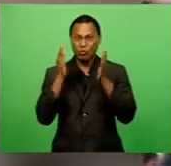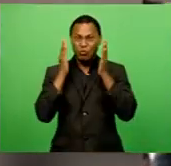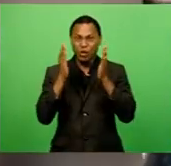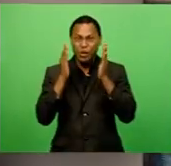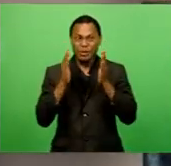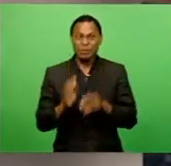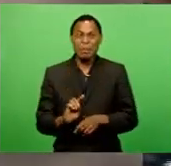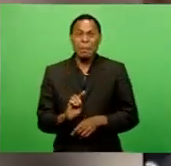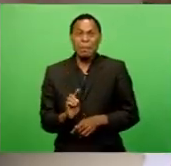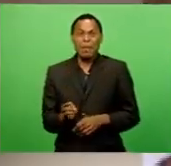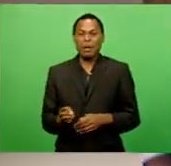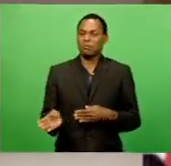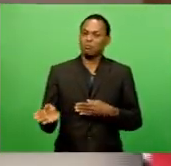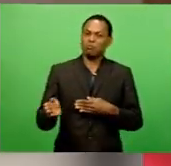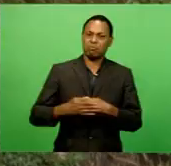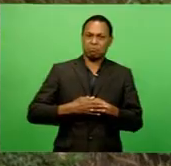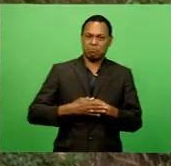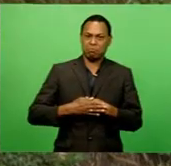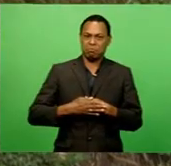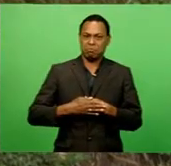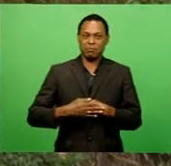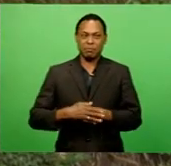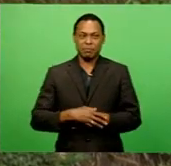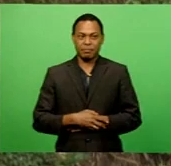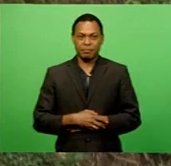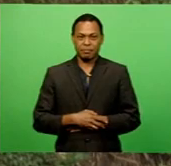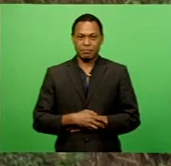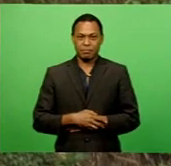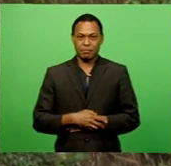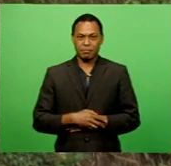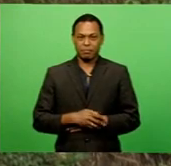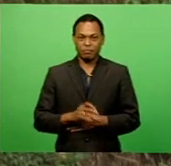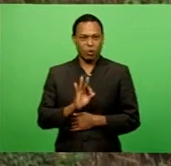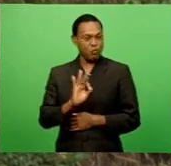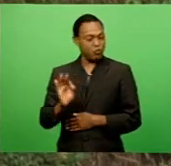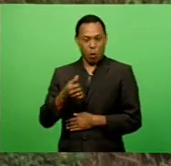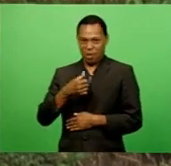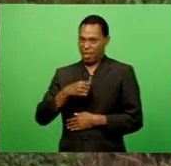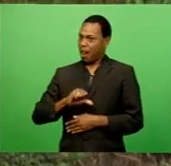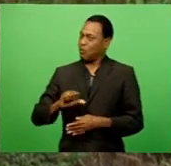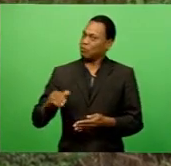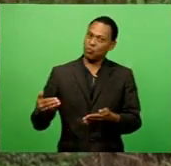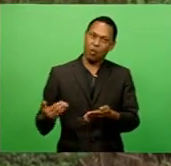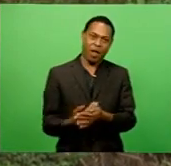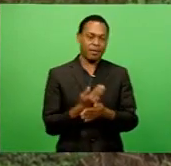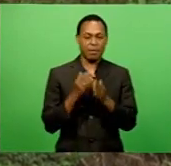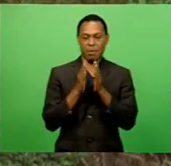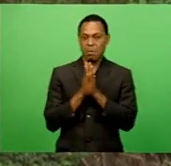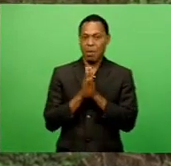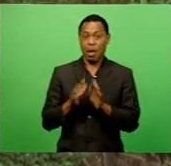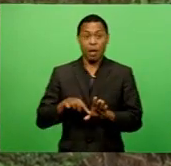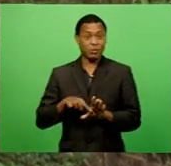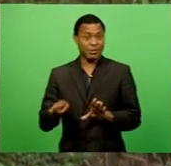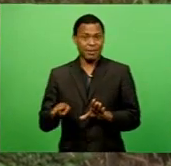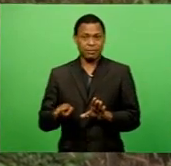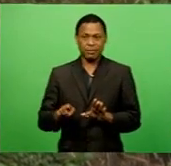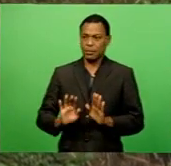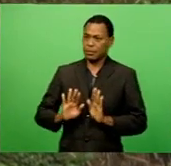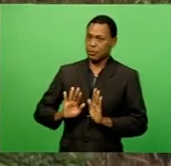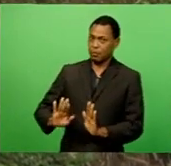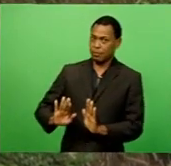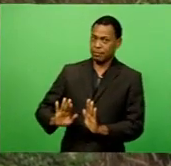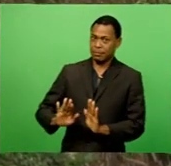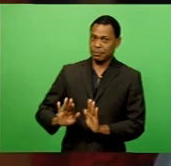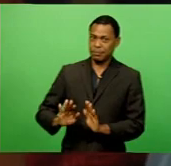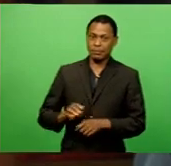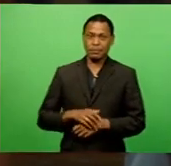worship was not open to them. We were not allowed to go in. We were praying outside, but they stopped us. We also got wet